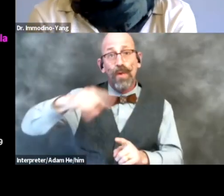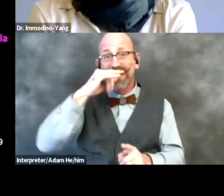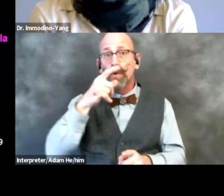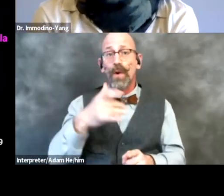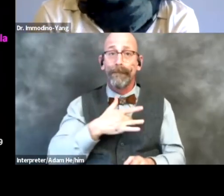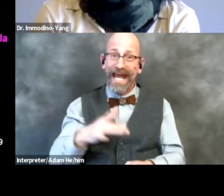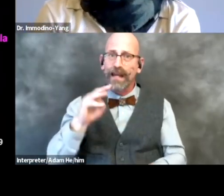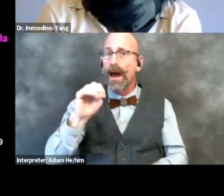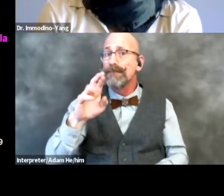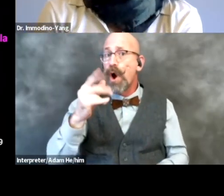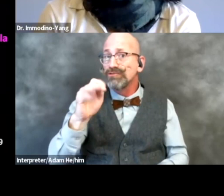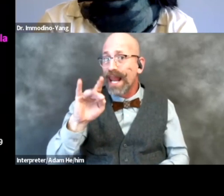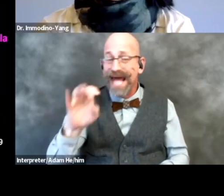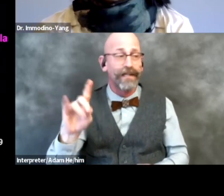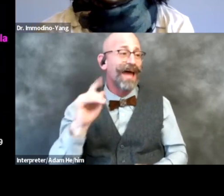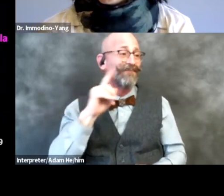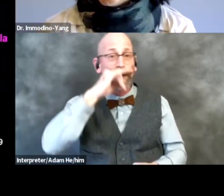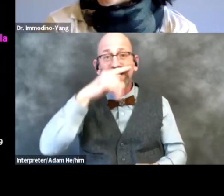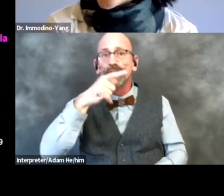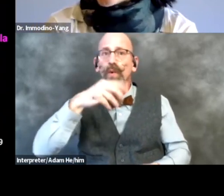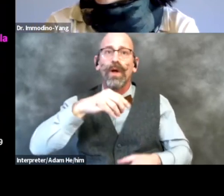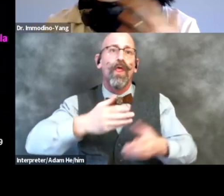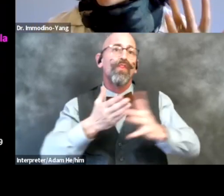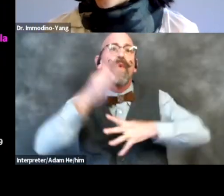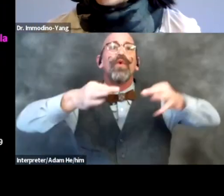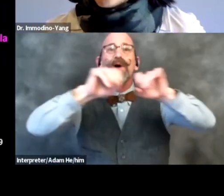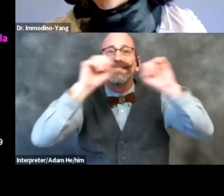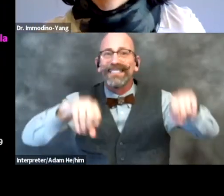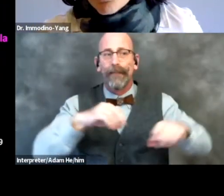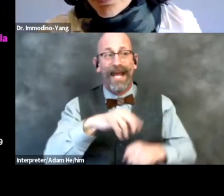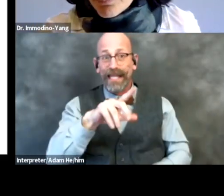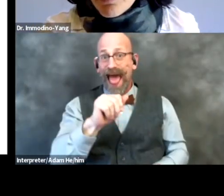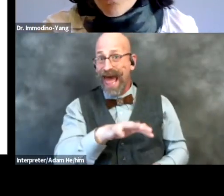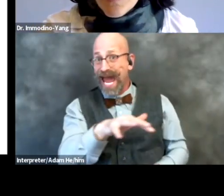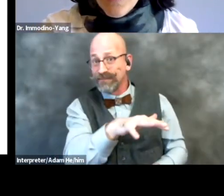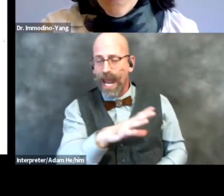in the Los Angeles area, and for high SES privileged kids both.